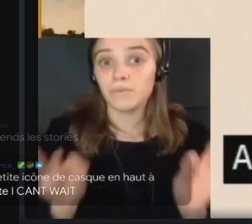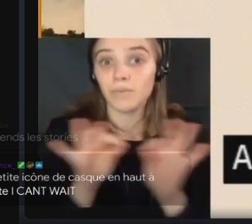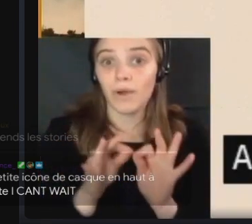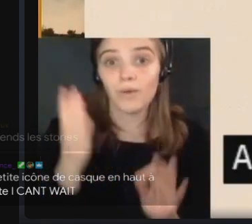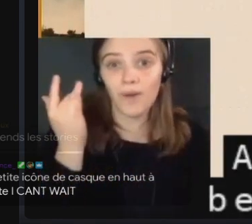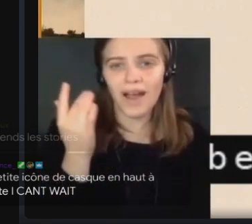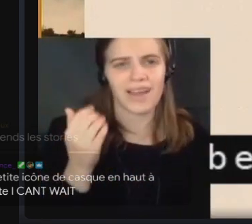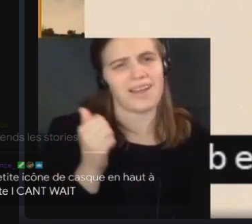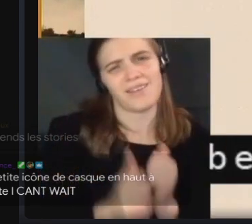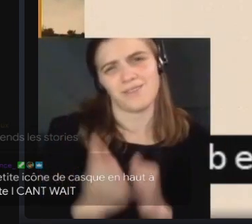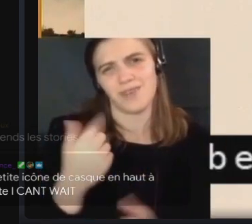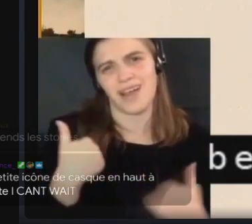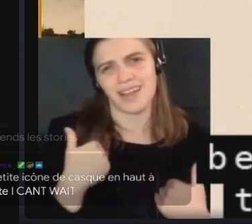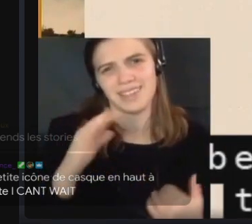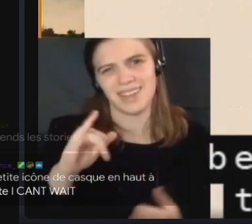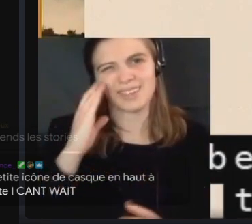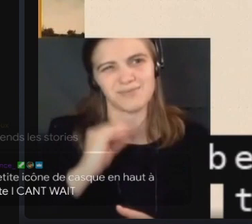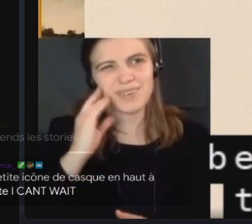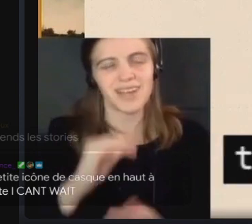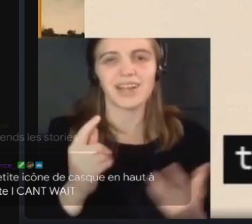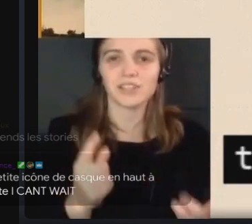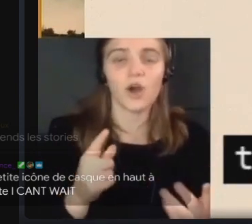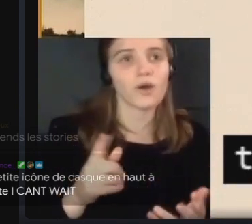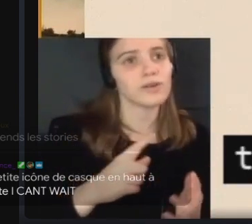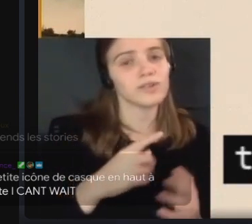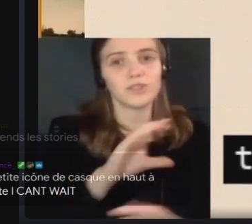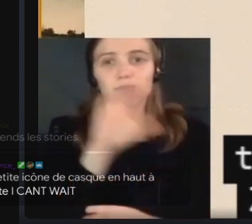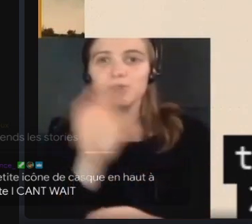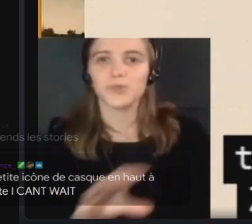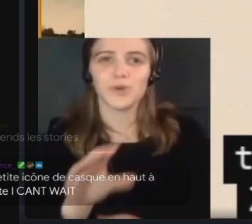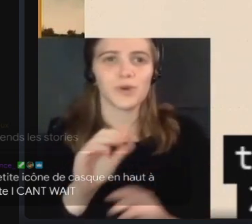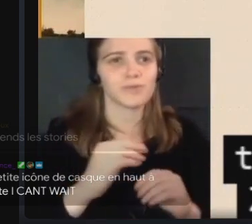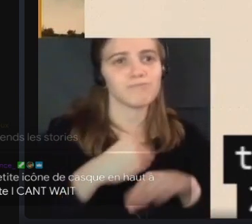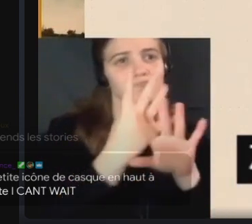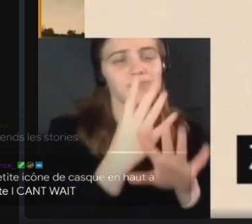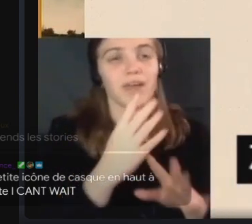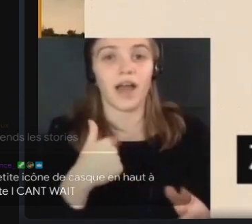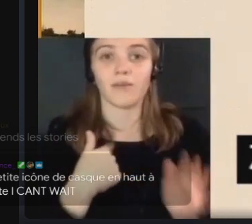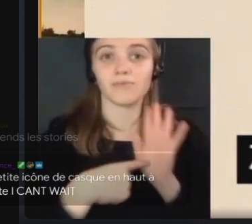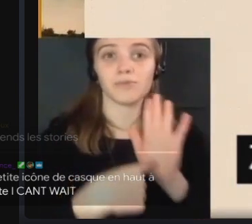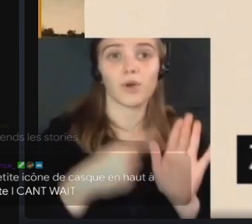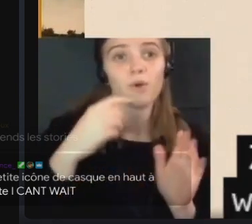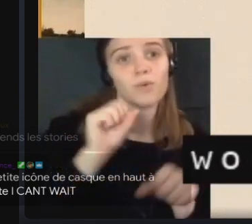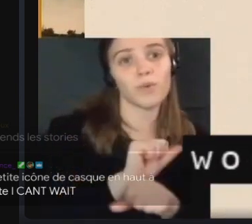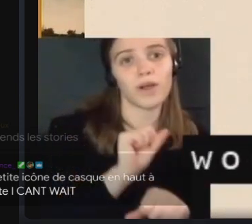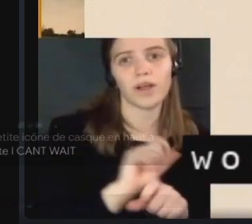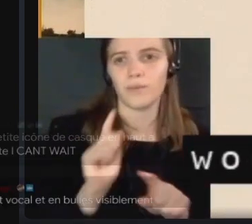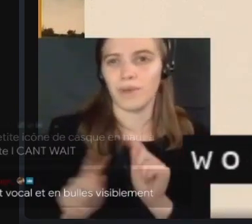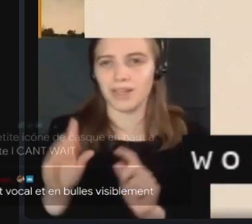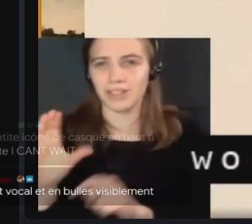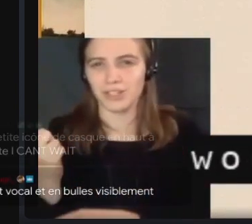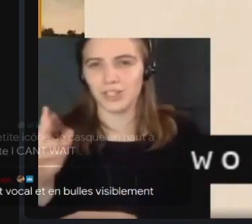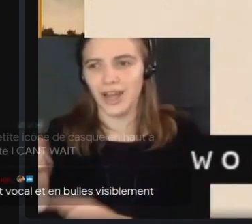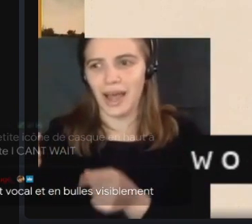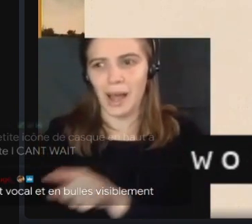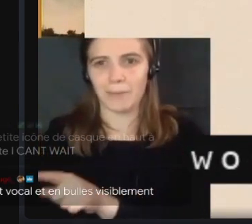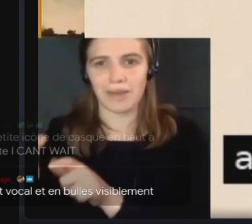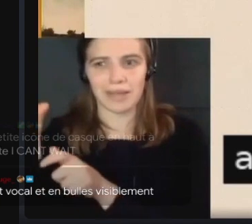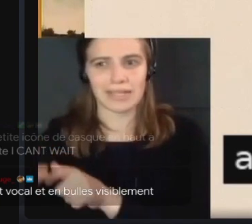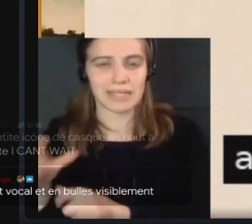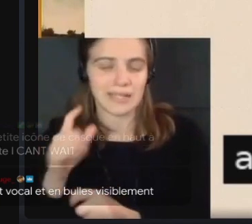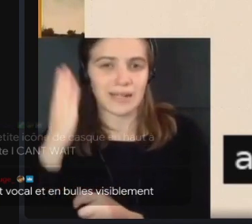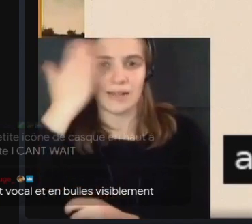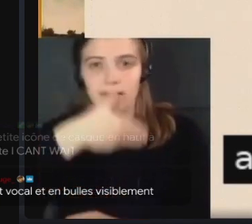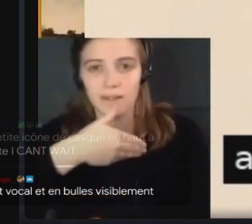experience of being in a Zoom call and they present Voilà. work, but the chat is happening in a different space, and so you don't actually see what people